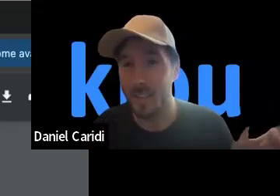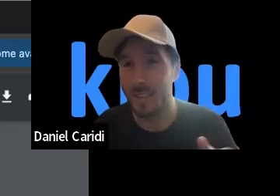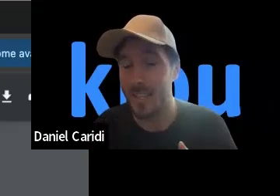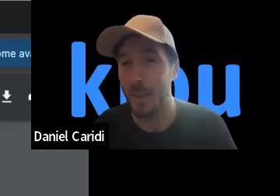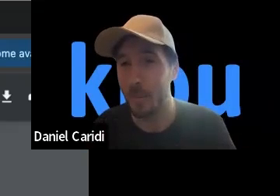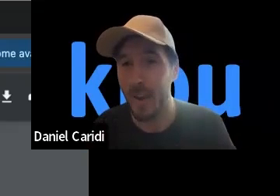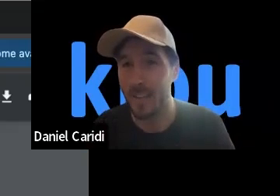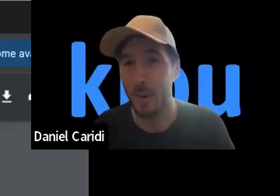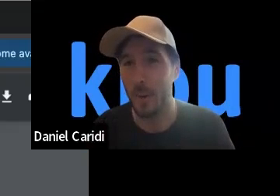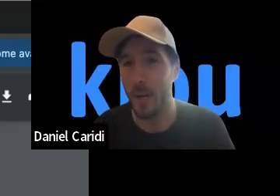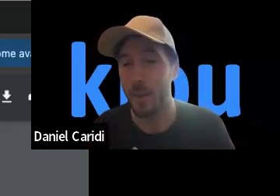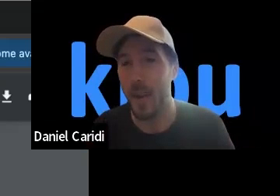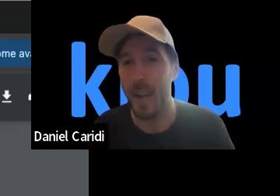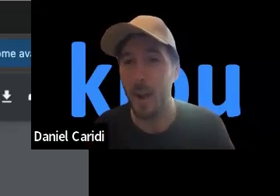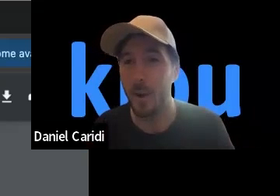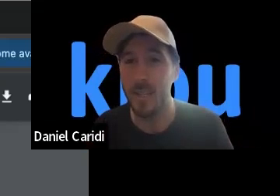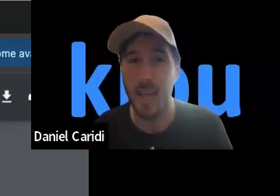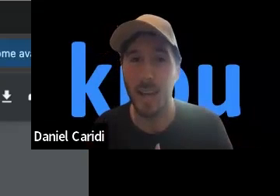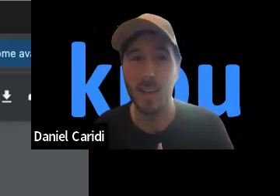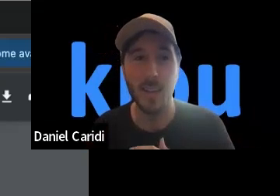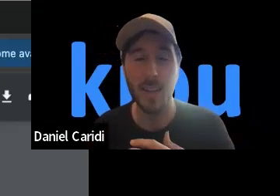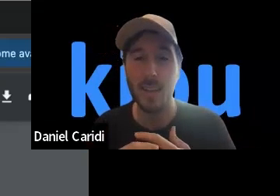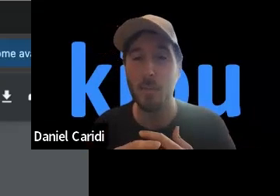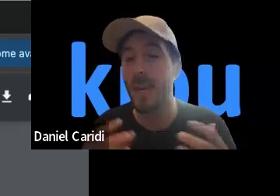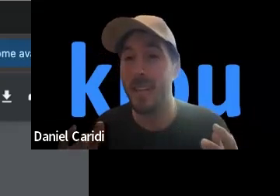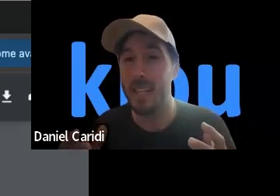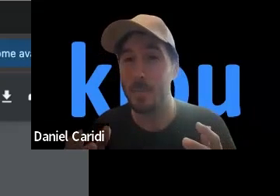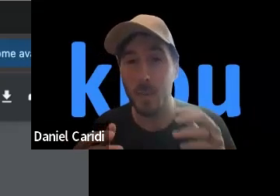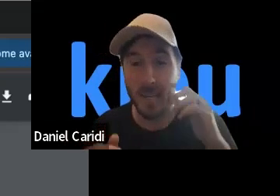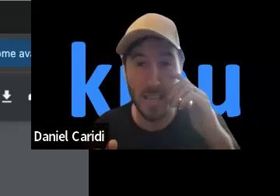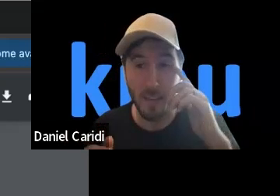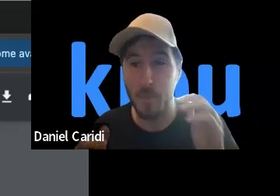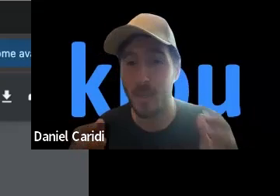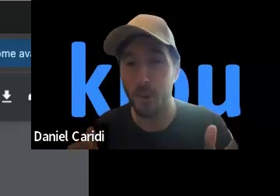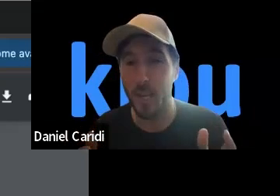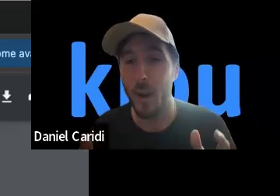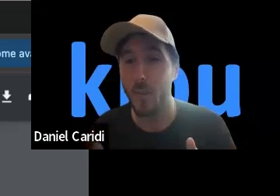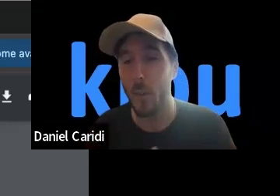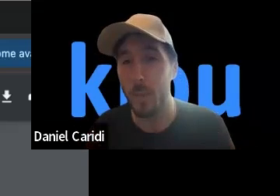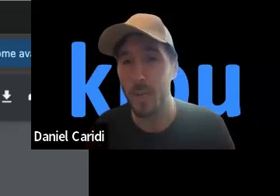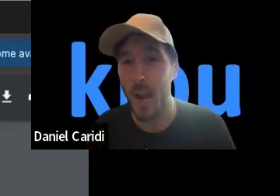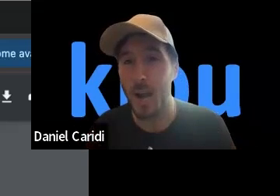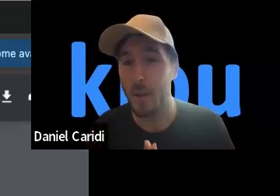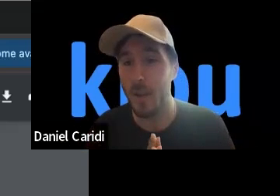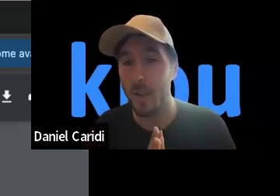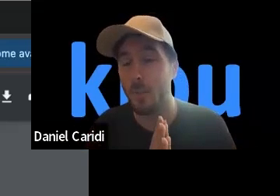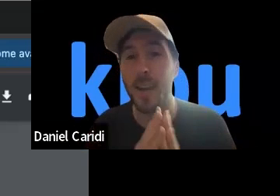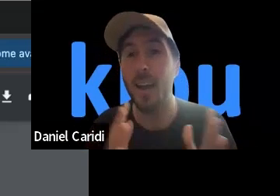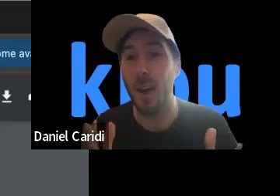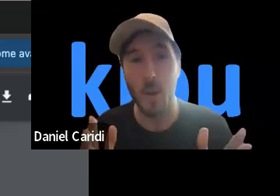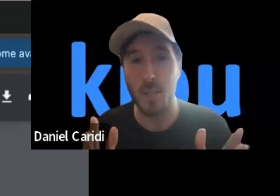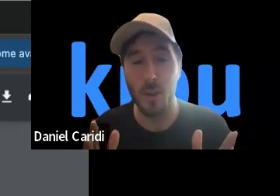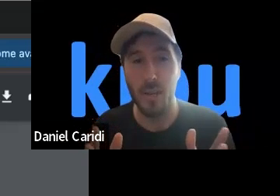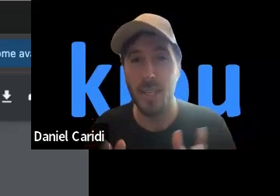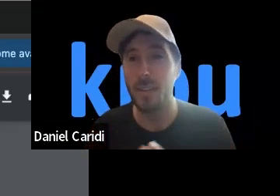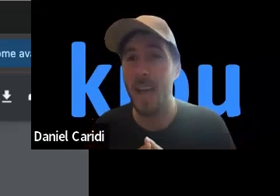100 disability providers that we're working with right now is that being a DSP, being a staff member is a pretty overwhelming job. You might not